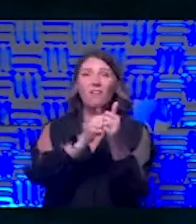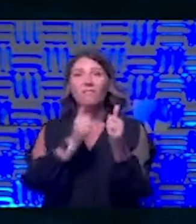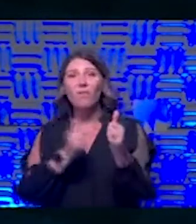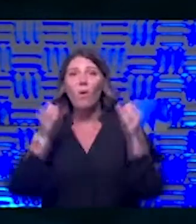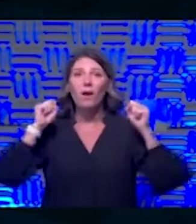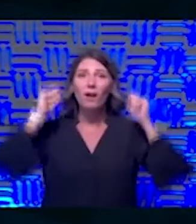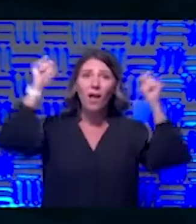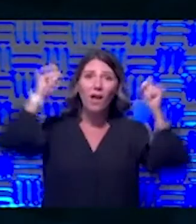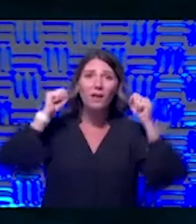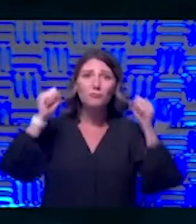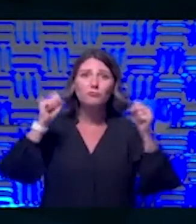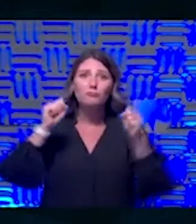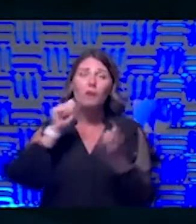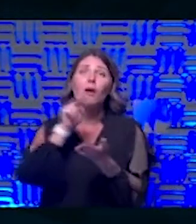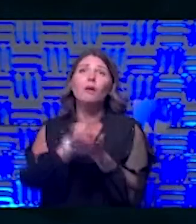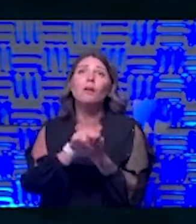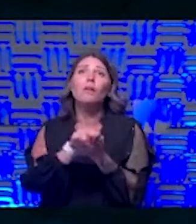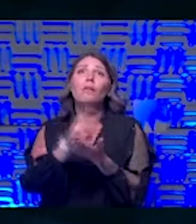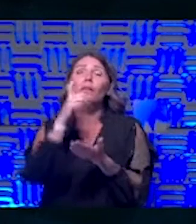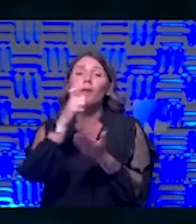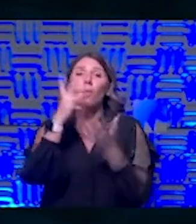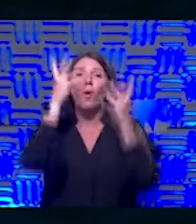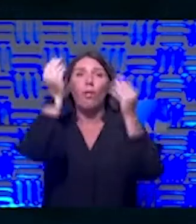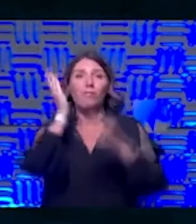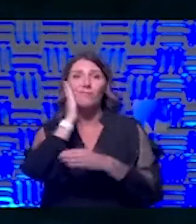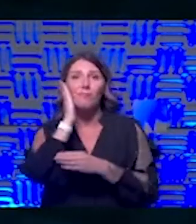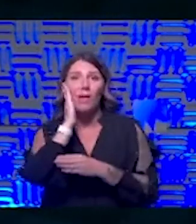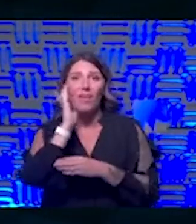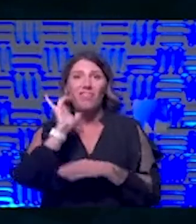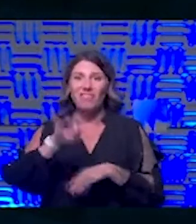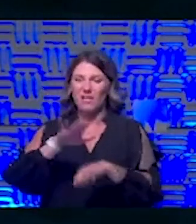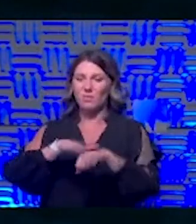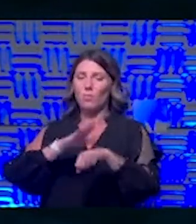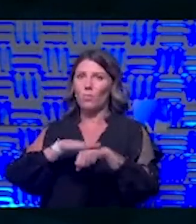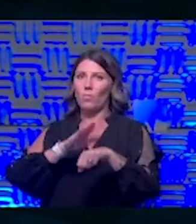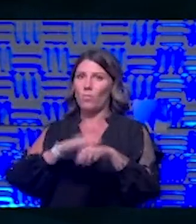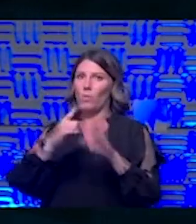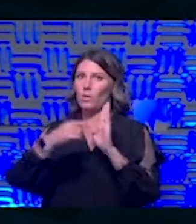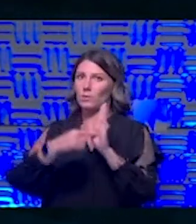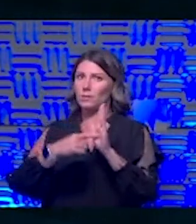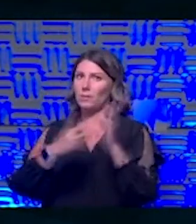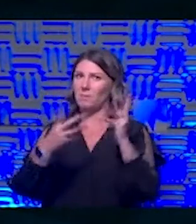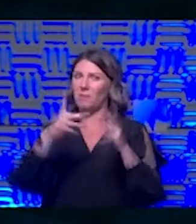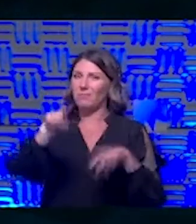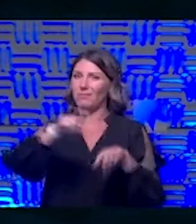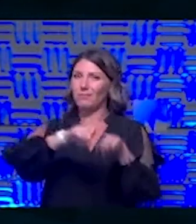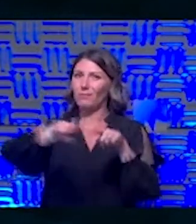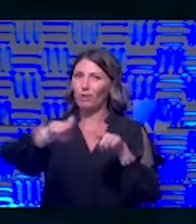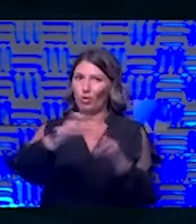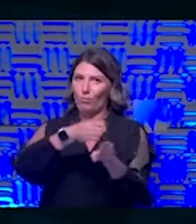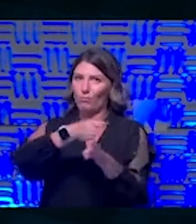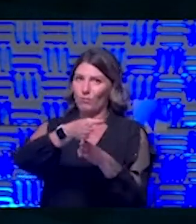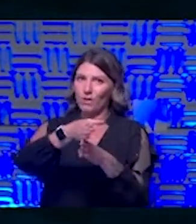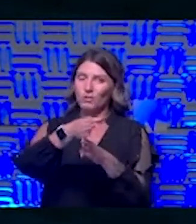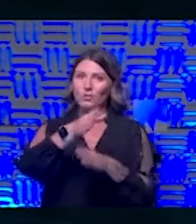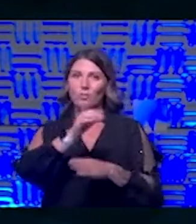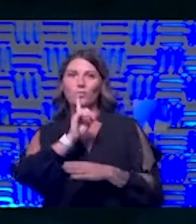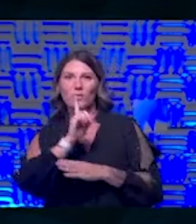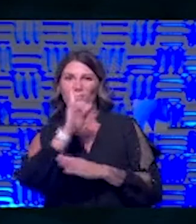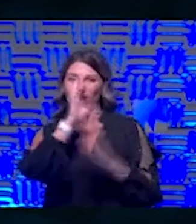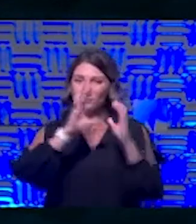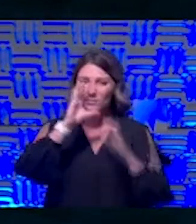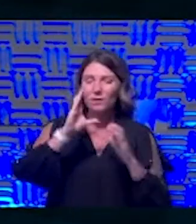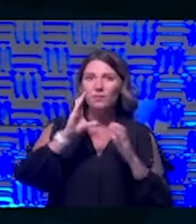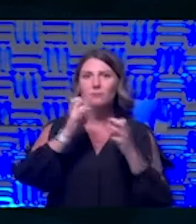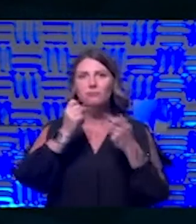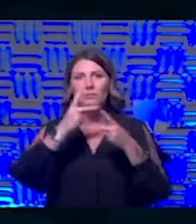get out of bed. Those are the warning signs that let you know that maybe it's time to make a call to a professional and really explore and try